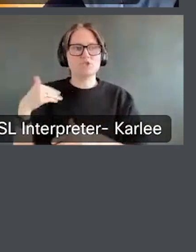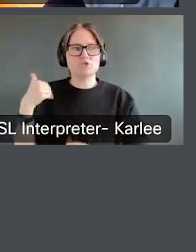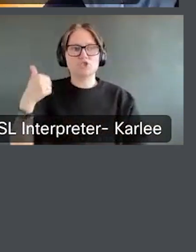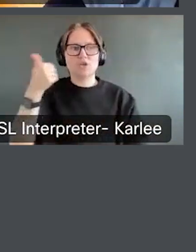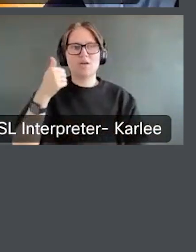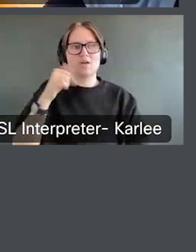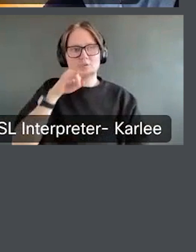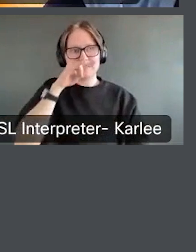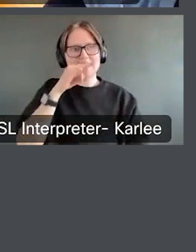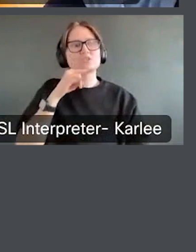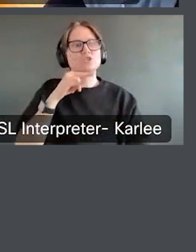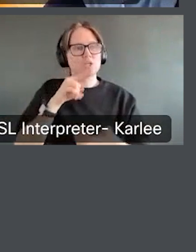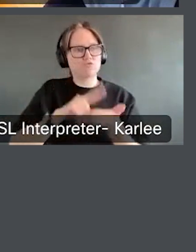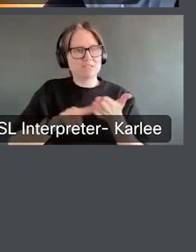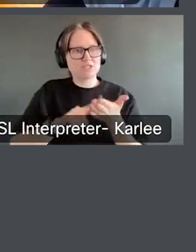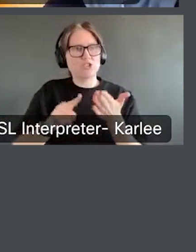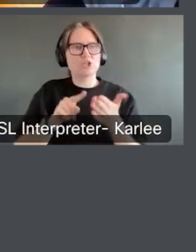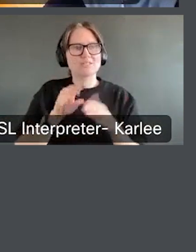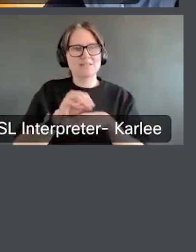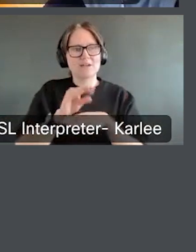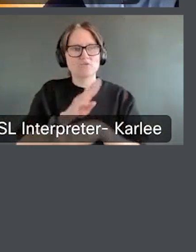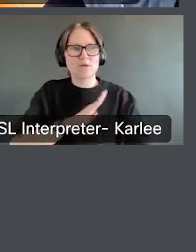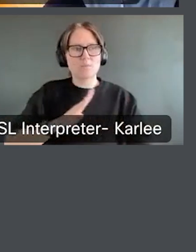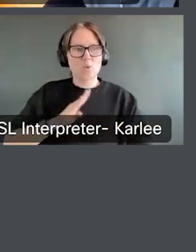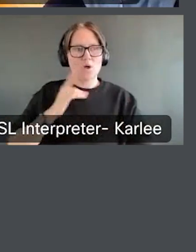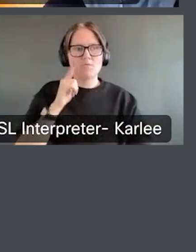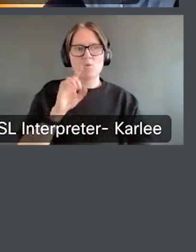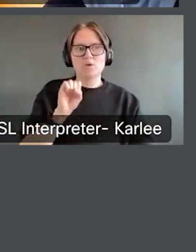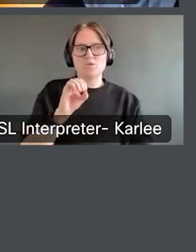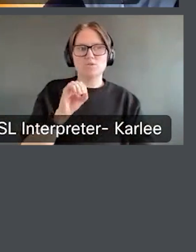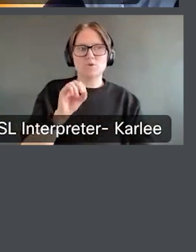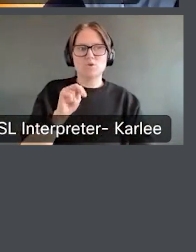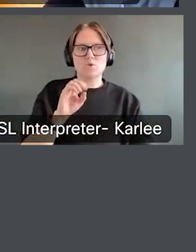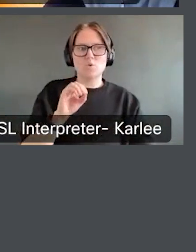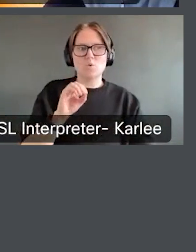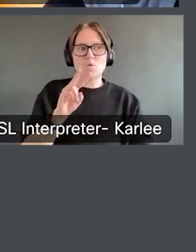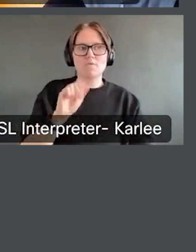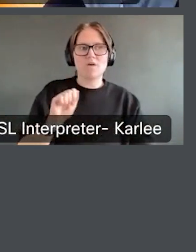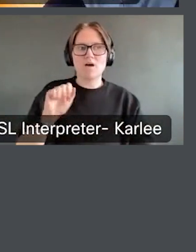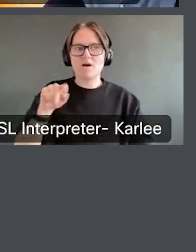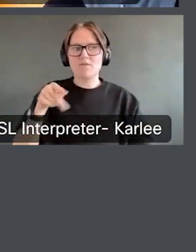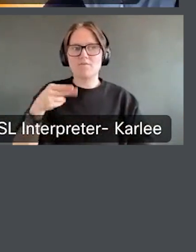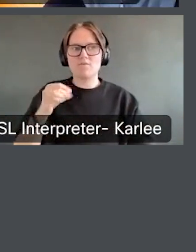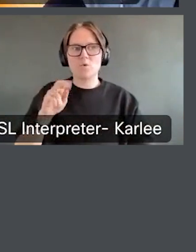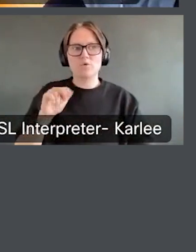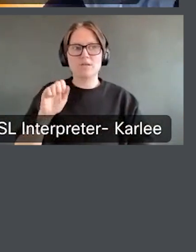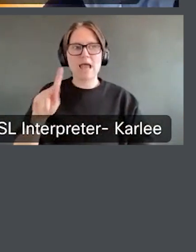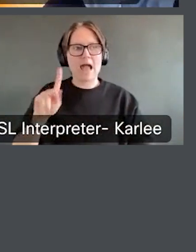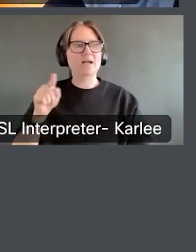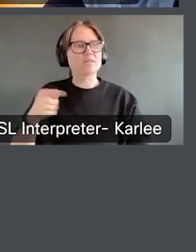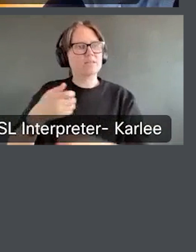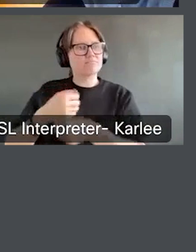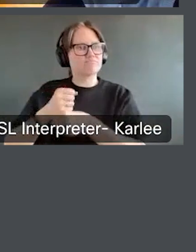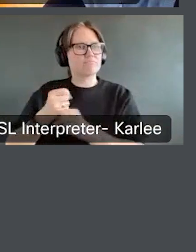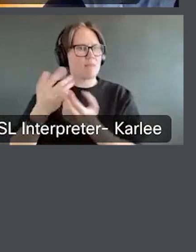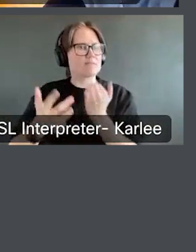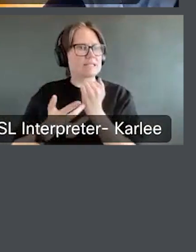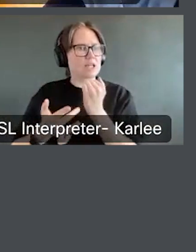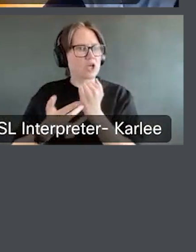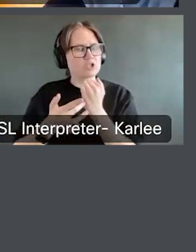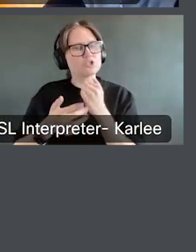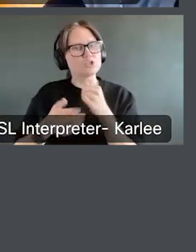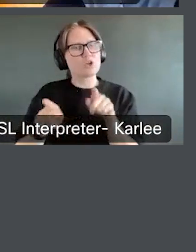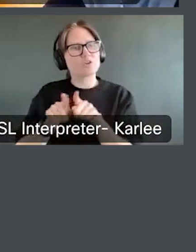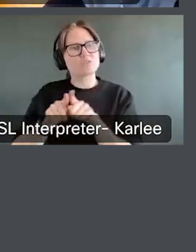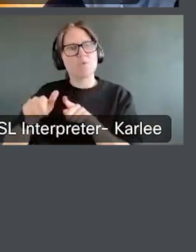Advisory Board for Sonova Phonak that makes a fair amount of the technology along with other companies